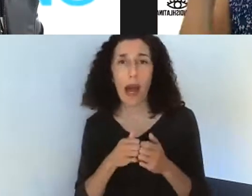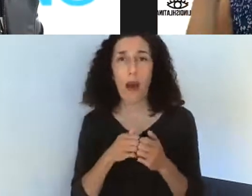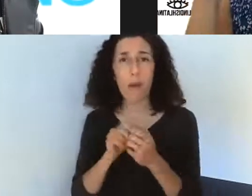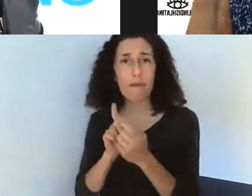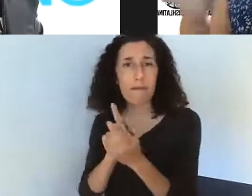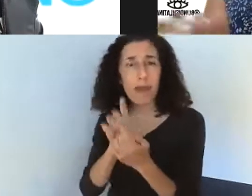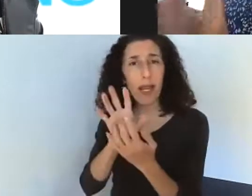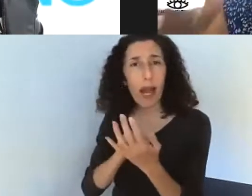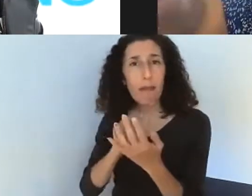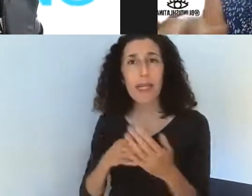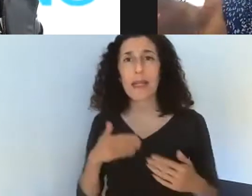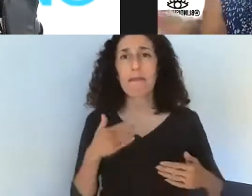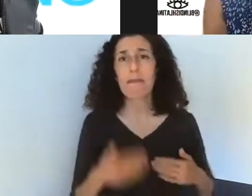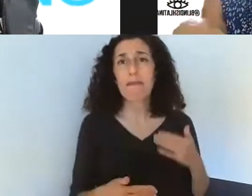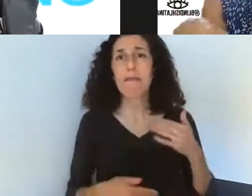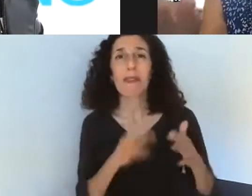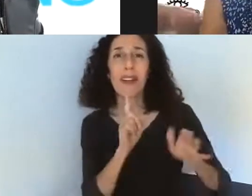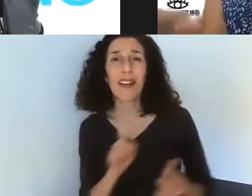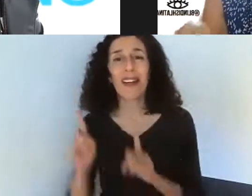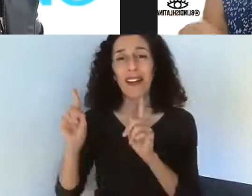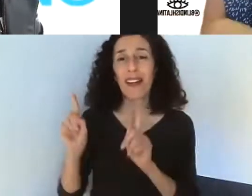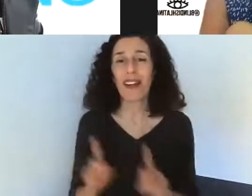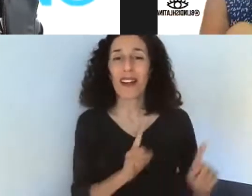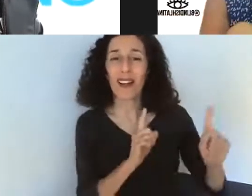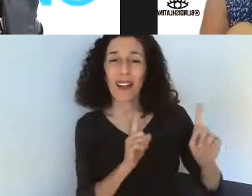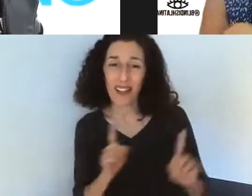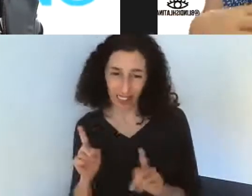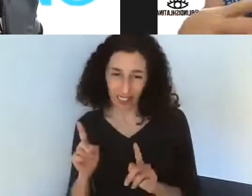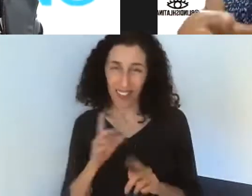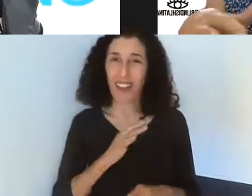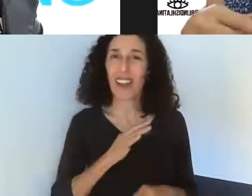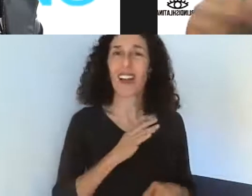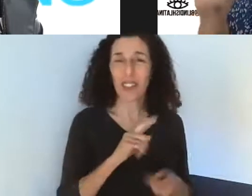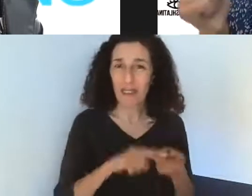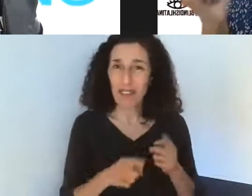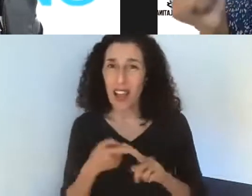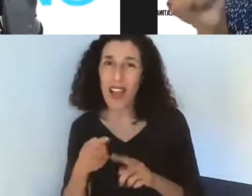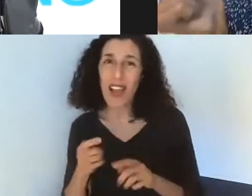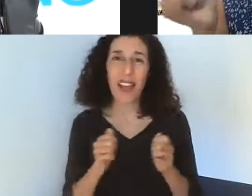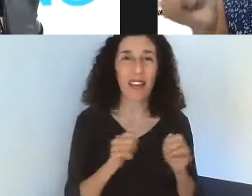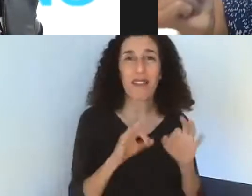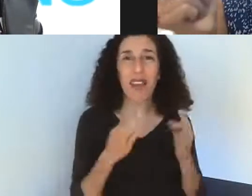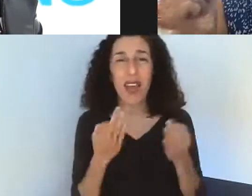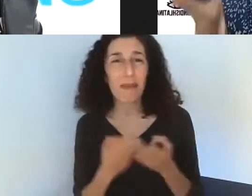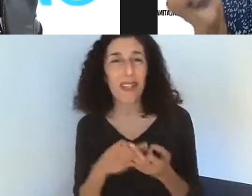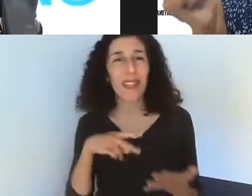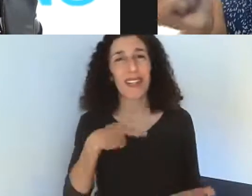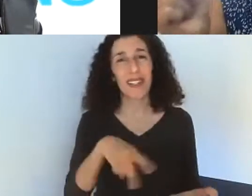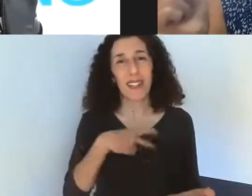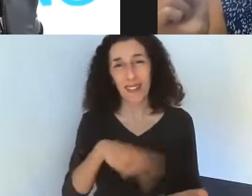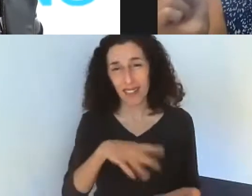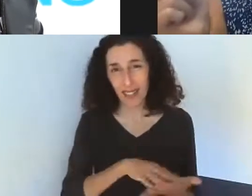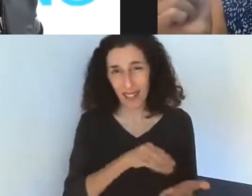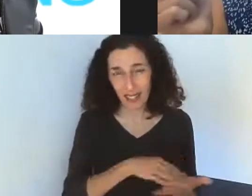level, just dancing with my dad, dancing with friends there. When I went to college, I wanted to learn more. It's like, I got to get